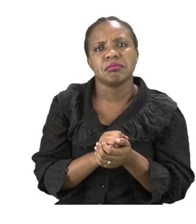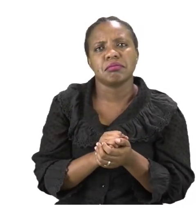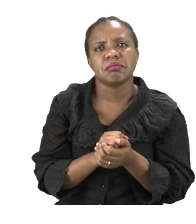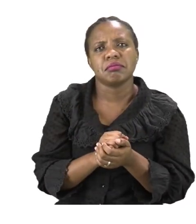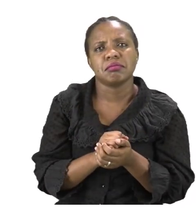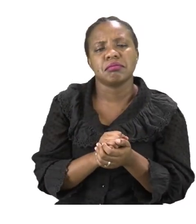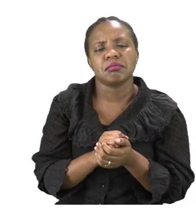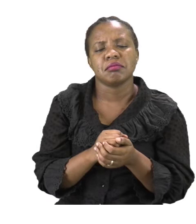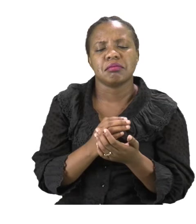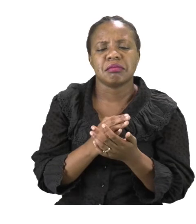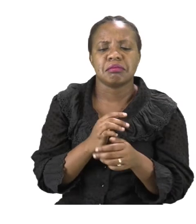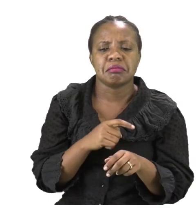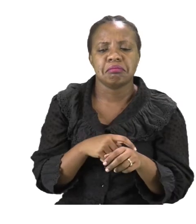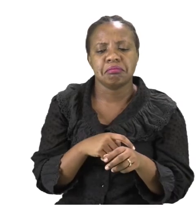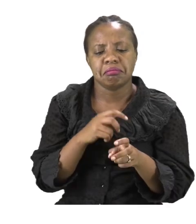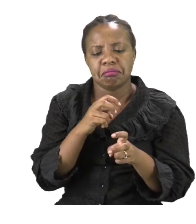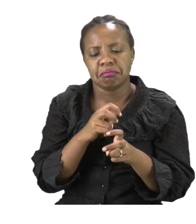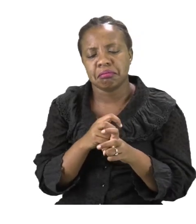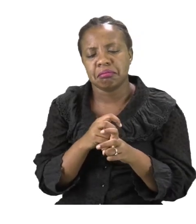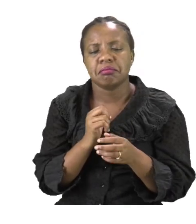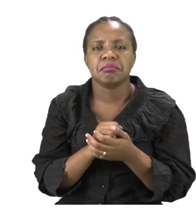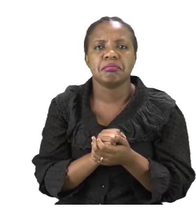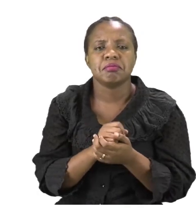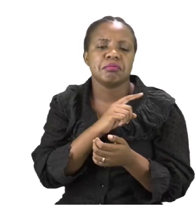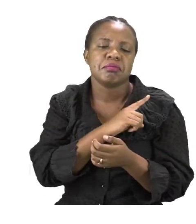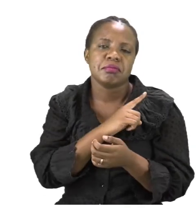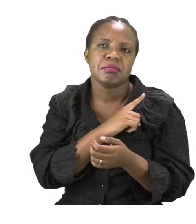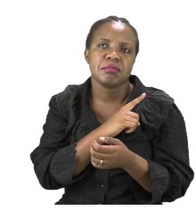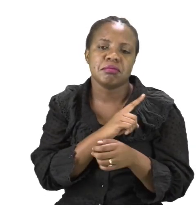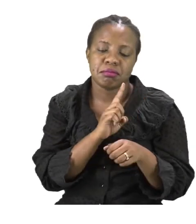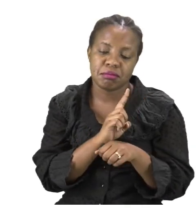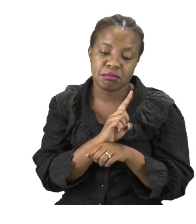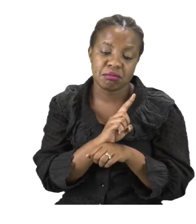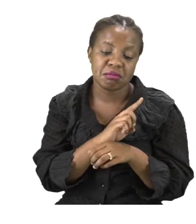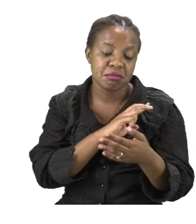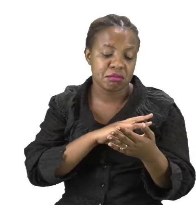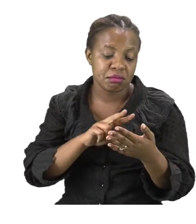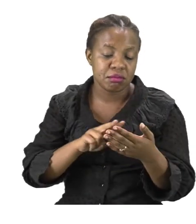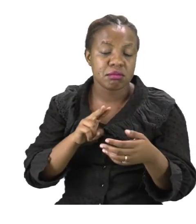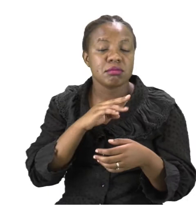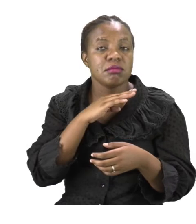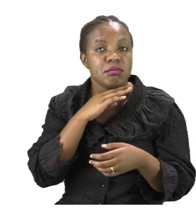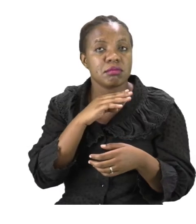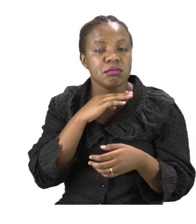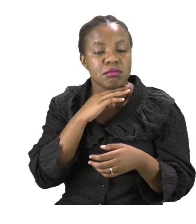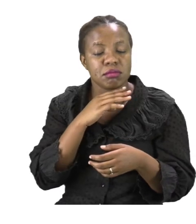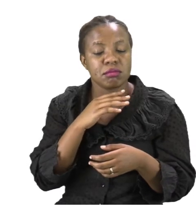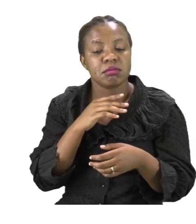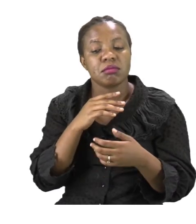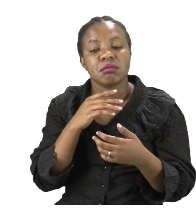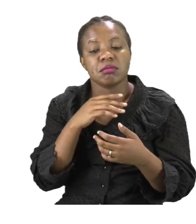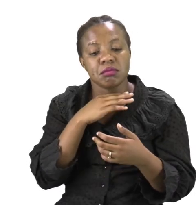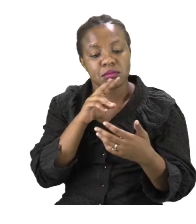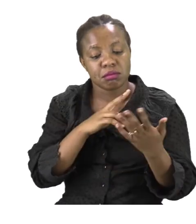because first there's a problem and then we have to solve it. And it's so easy if you know what